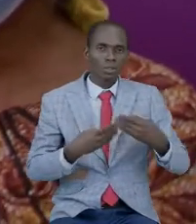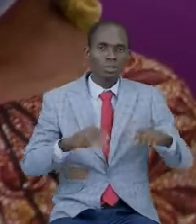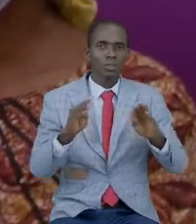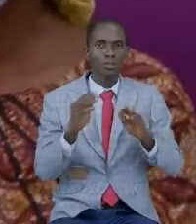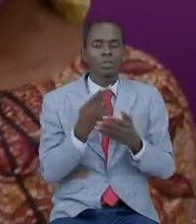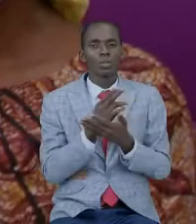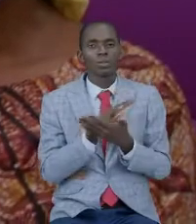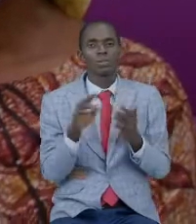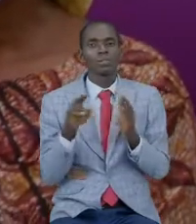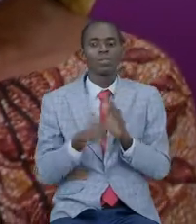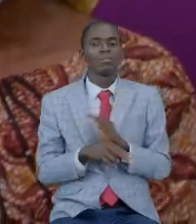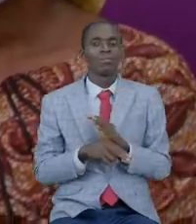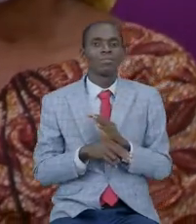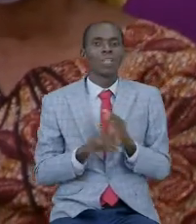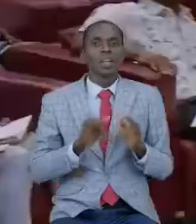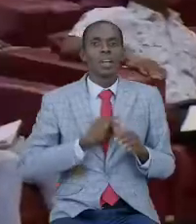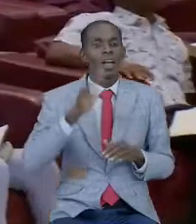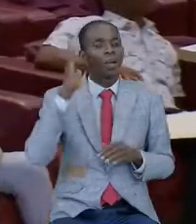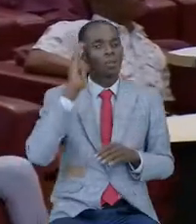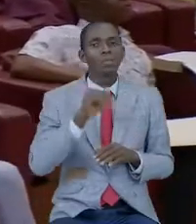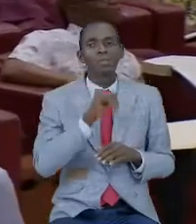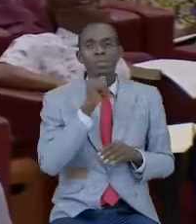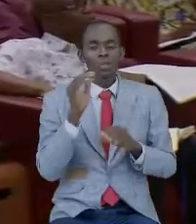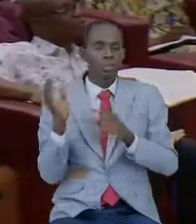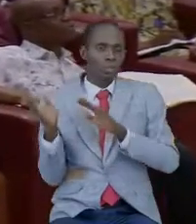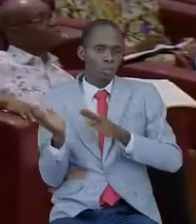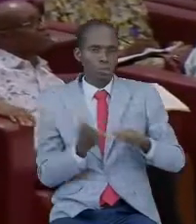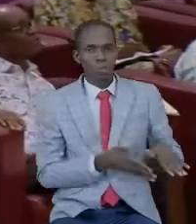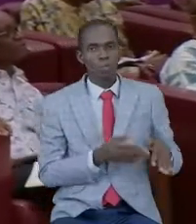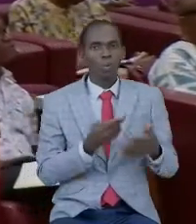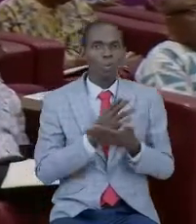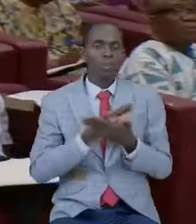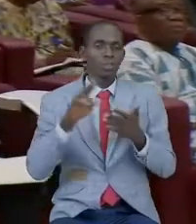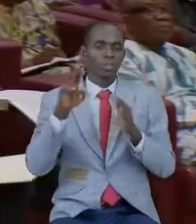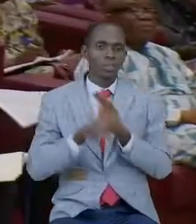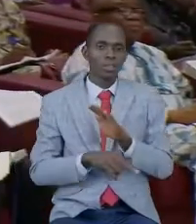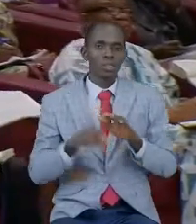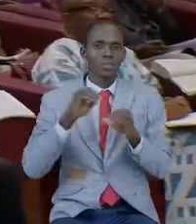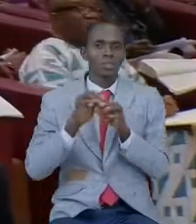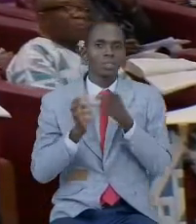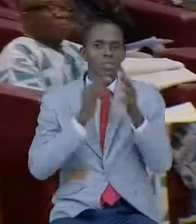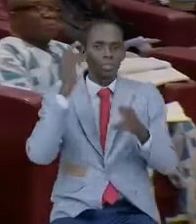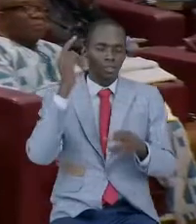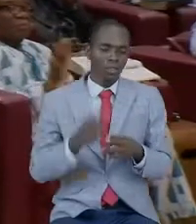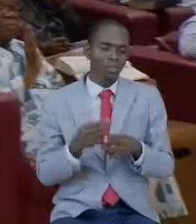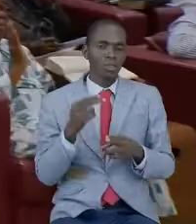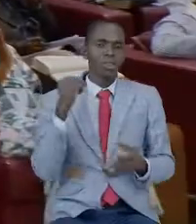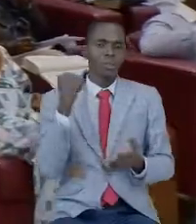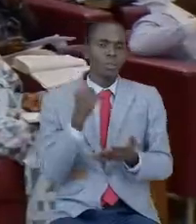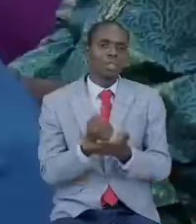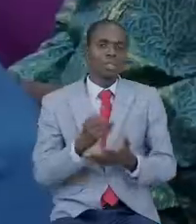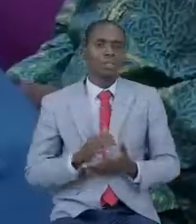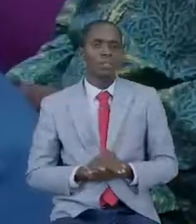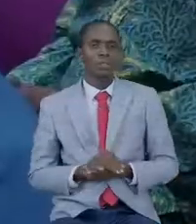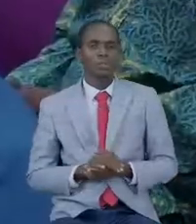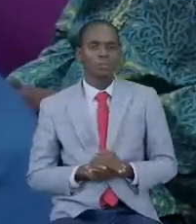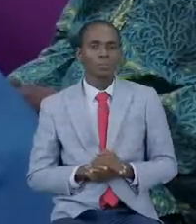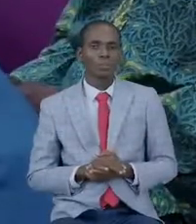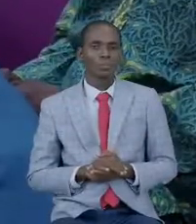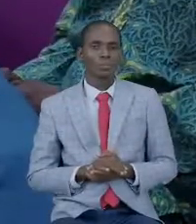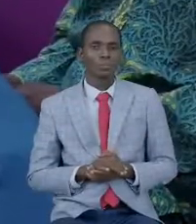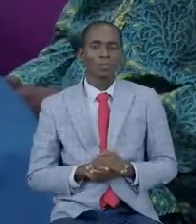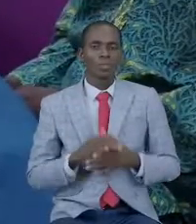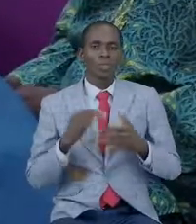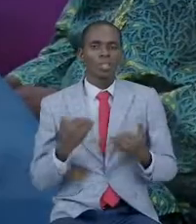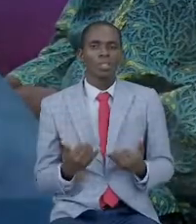I will not drop holiness. You'll not drop holiness in Jesus' name. We're